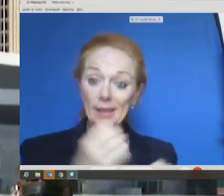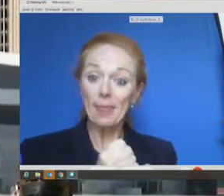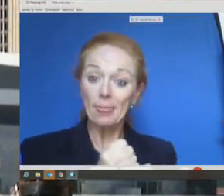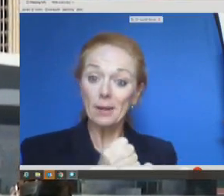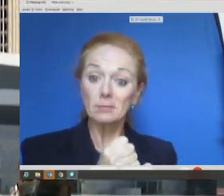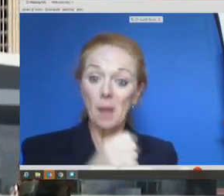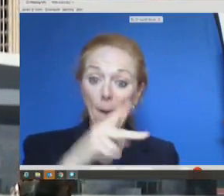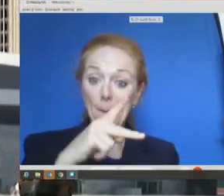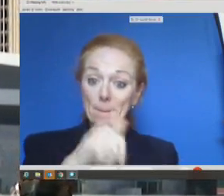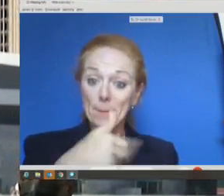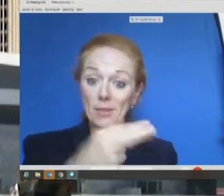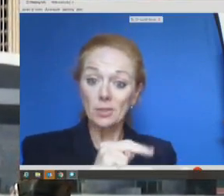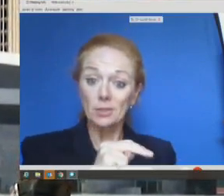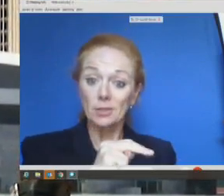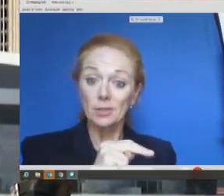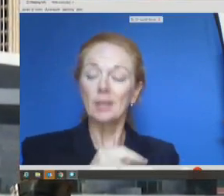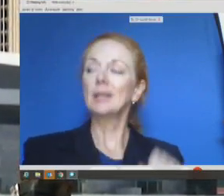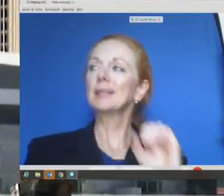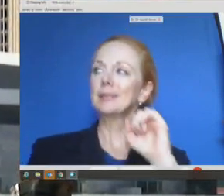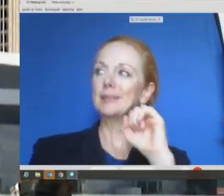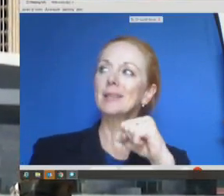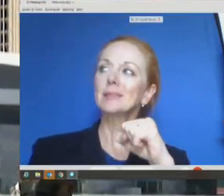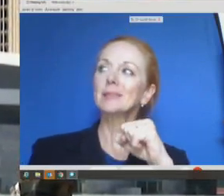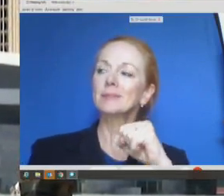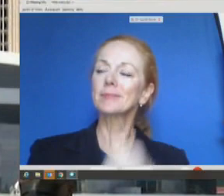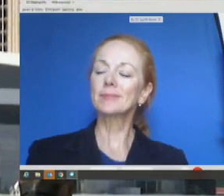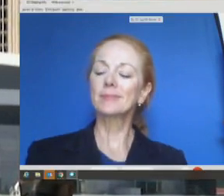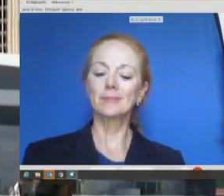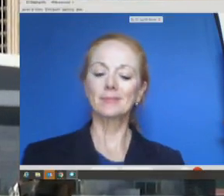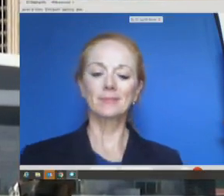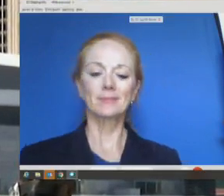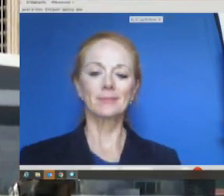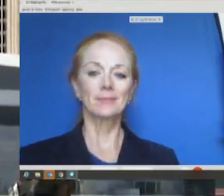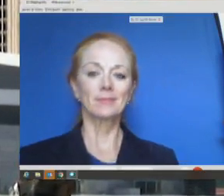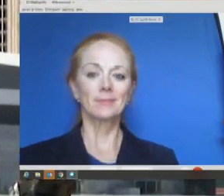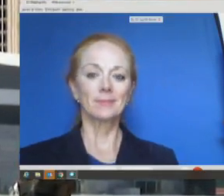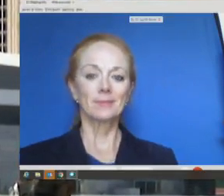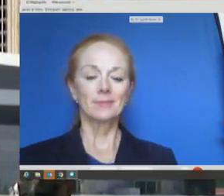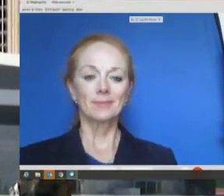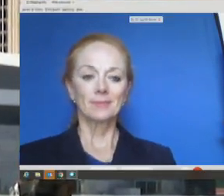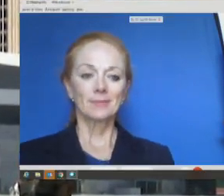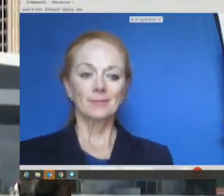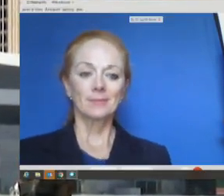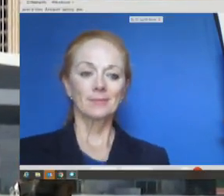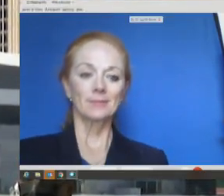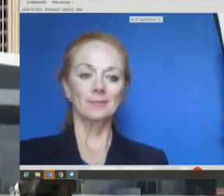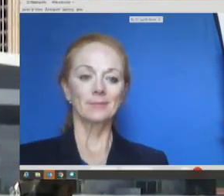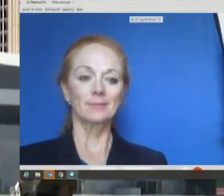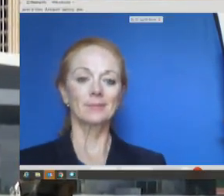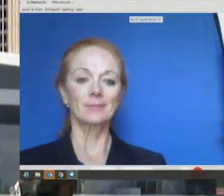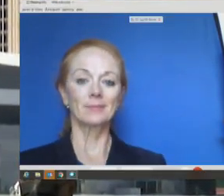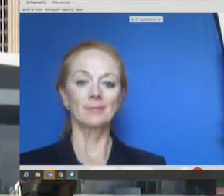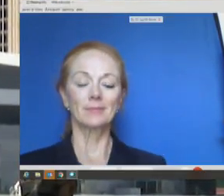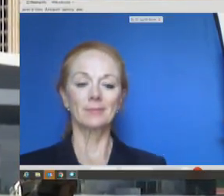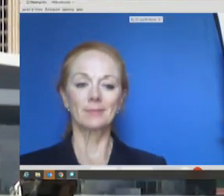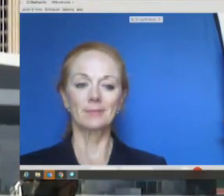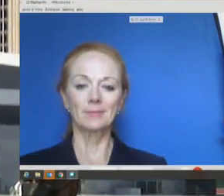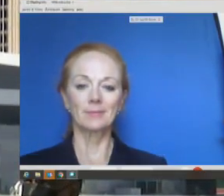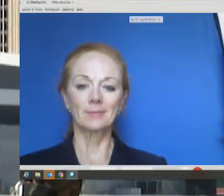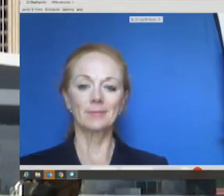has assisted in contributing myself. So yes, those officers are entitled to their pension. Anybody else in the